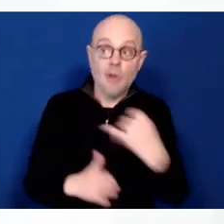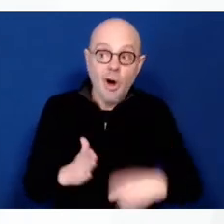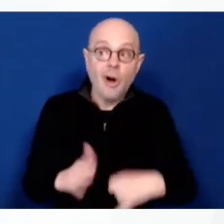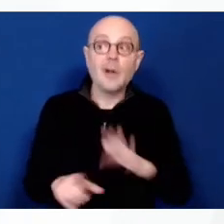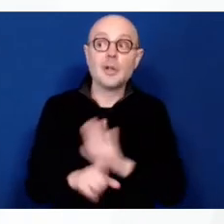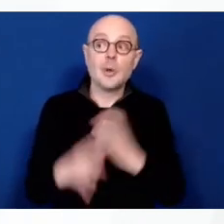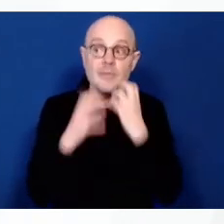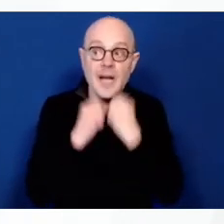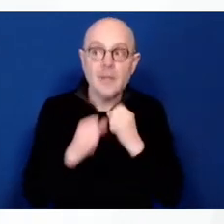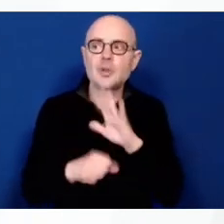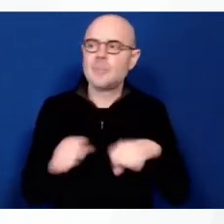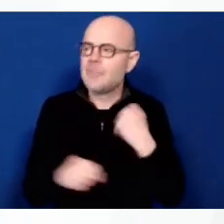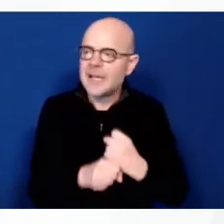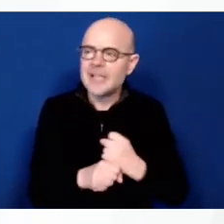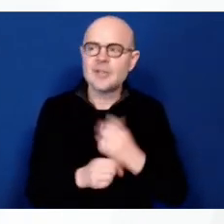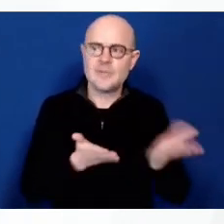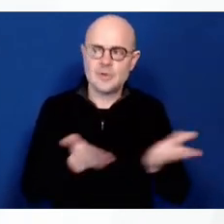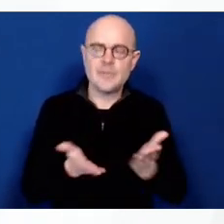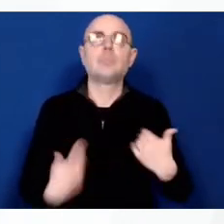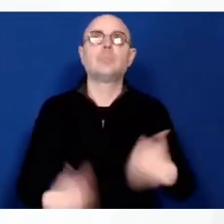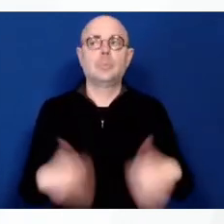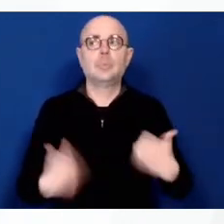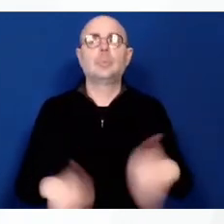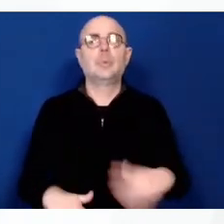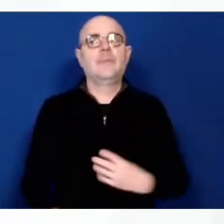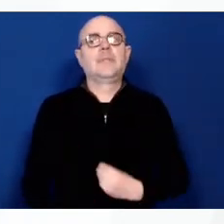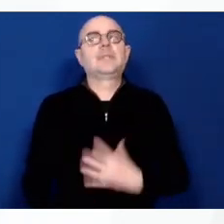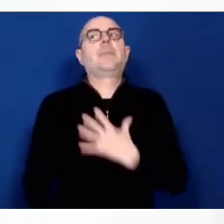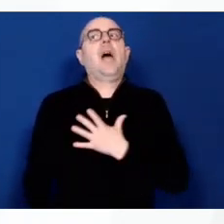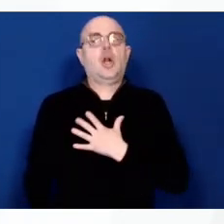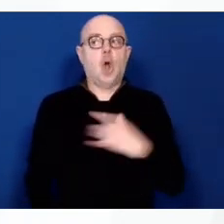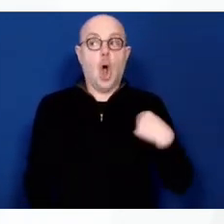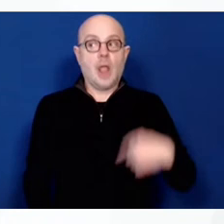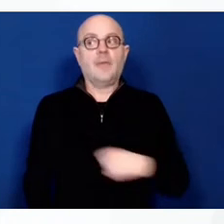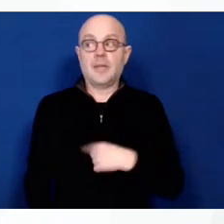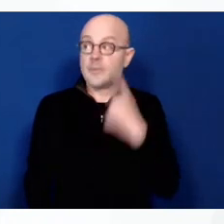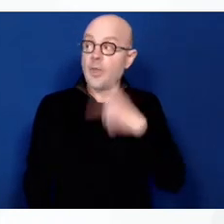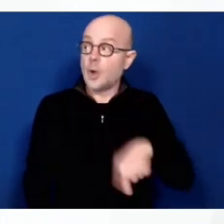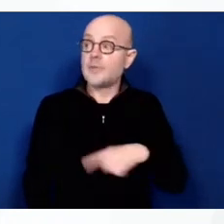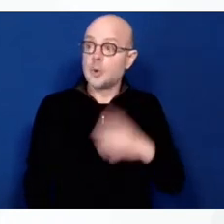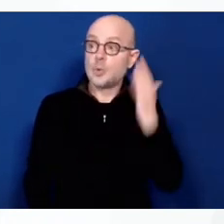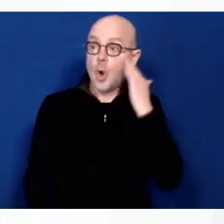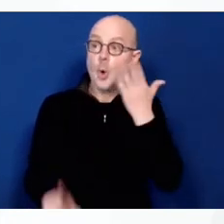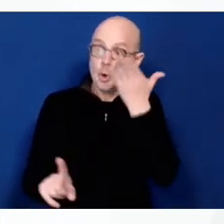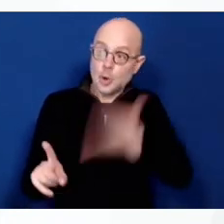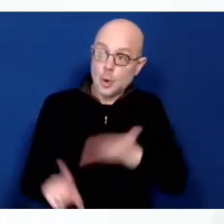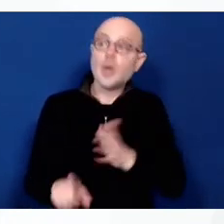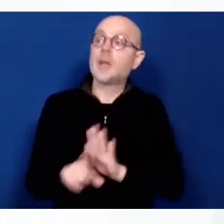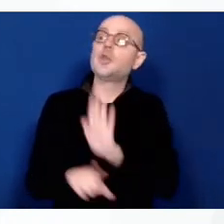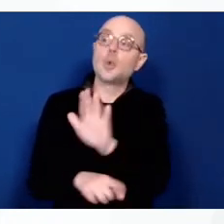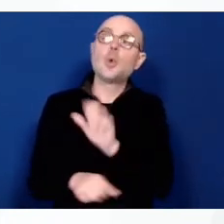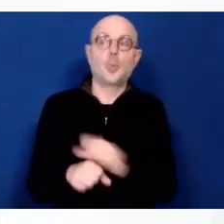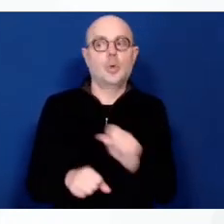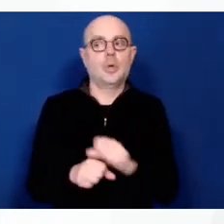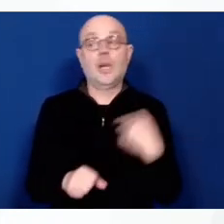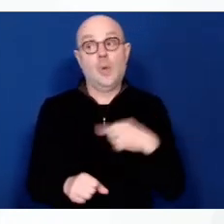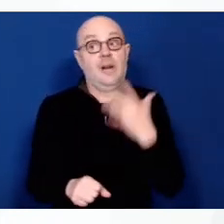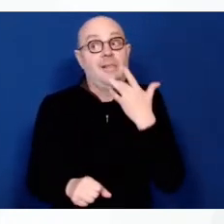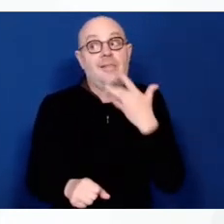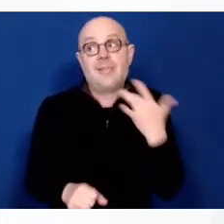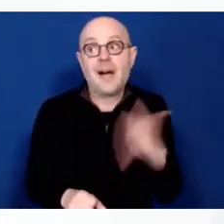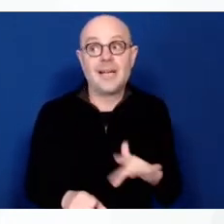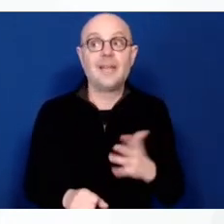years of service have been a great inspiration for all of those who know you and your work, and we are lucky to count you as one of